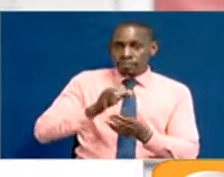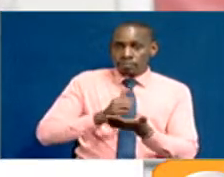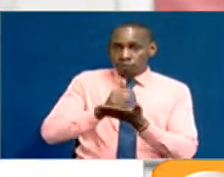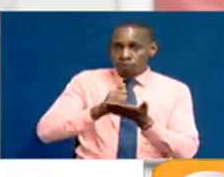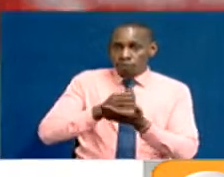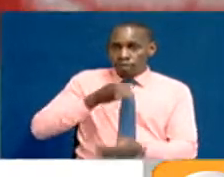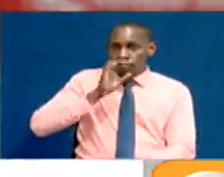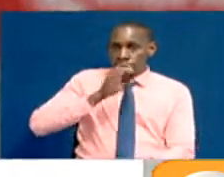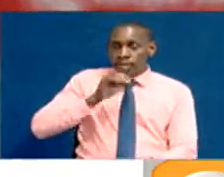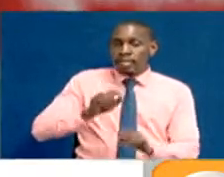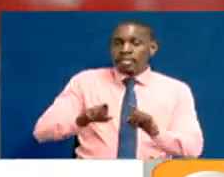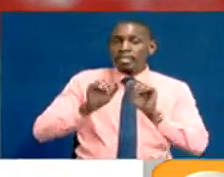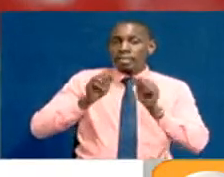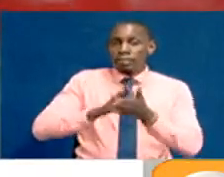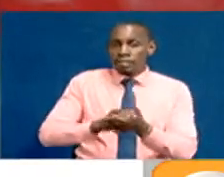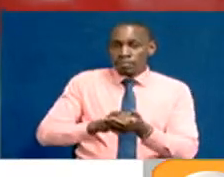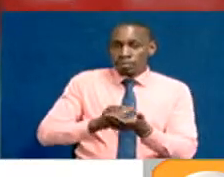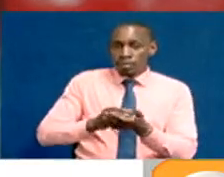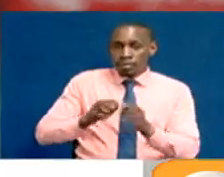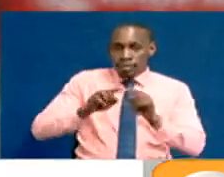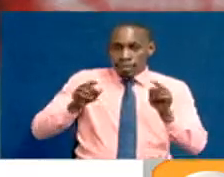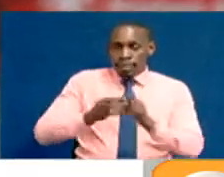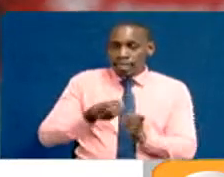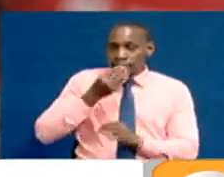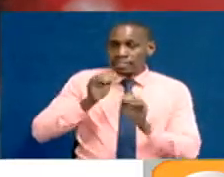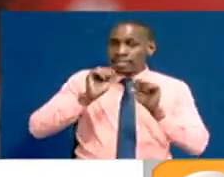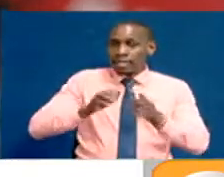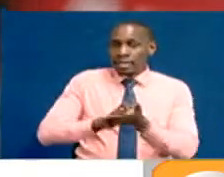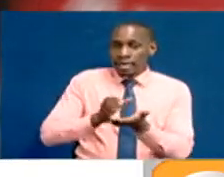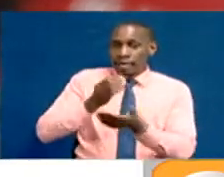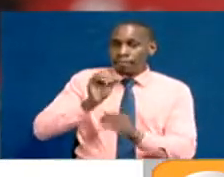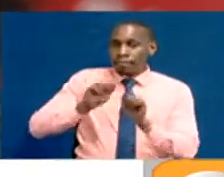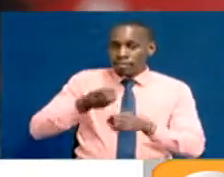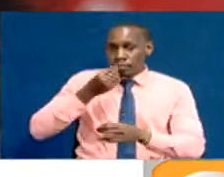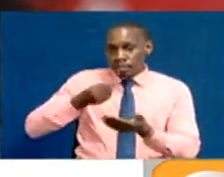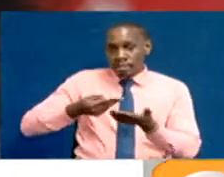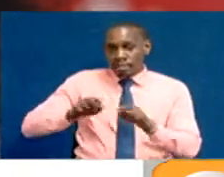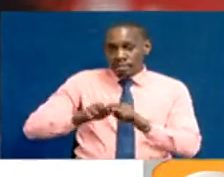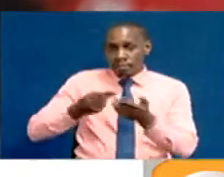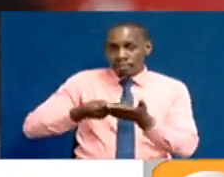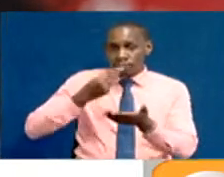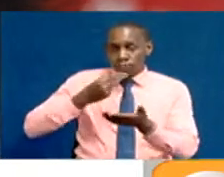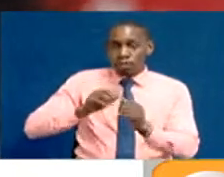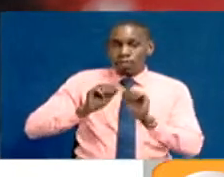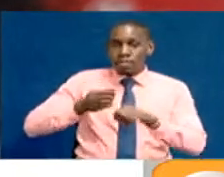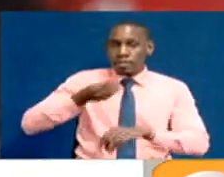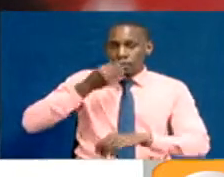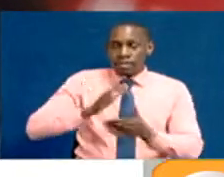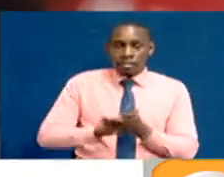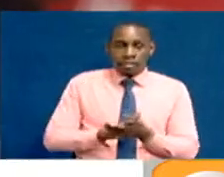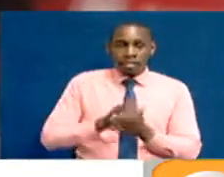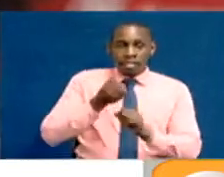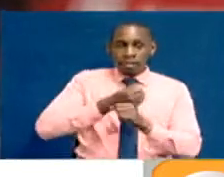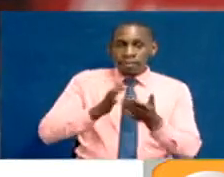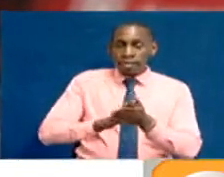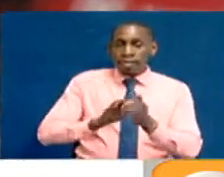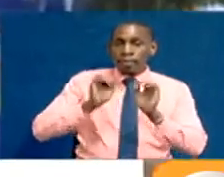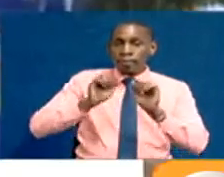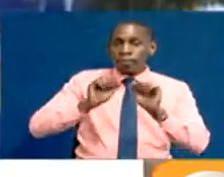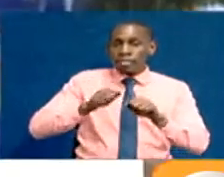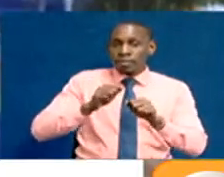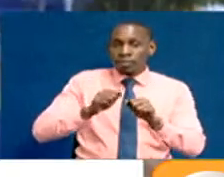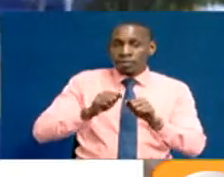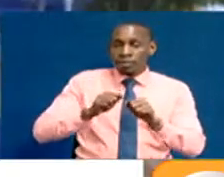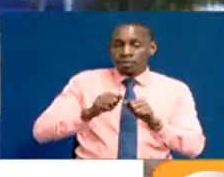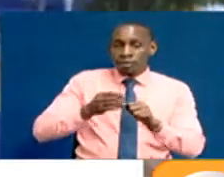coffee, then you can be able to eat your plate, your cup, or your spoon. They are made using completely edible foodstuffs or